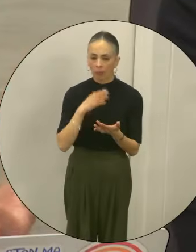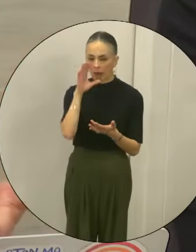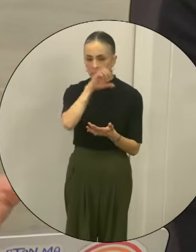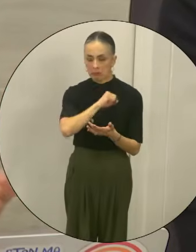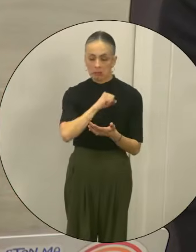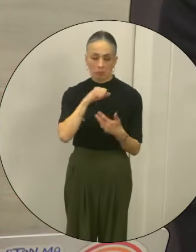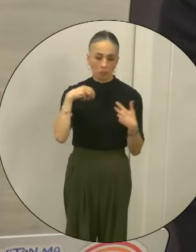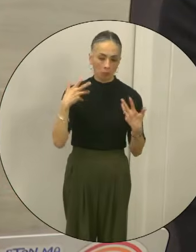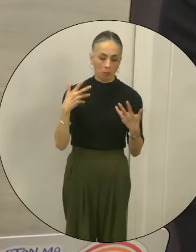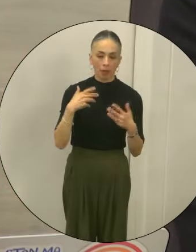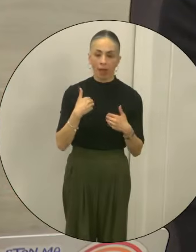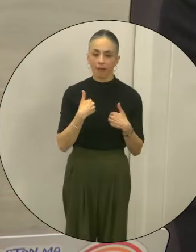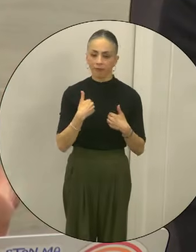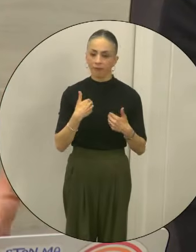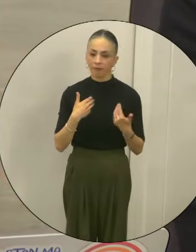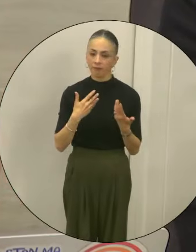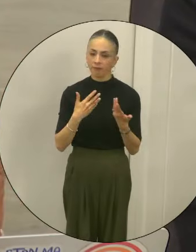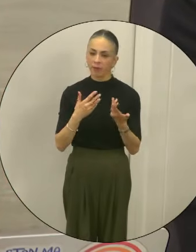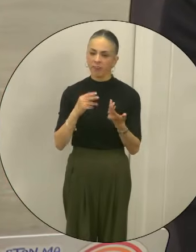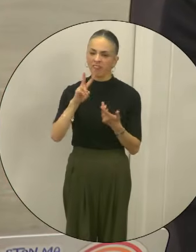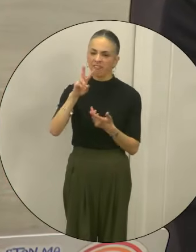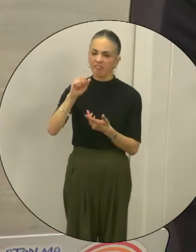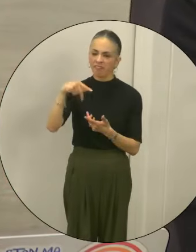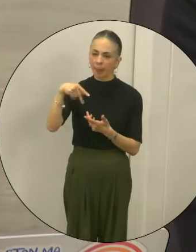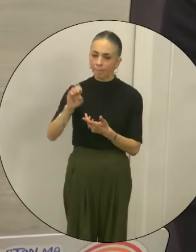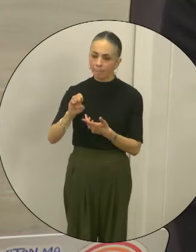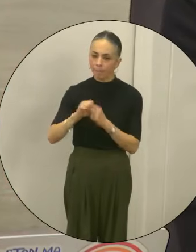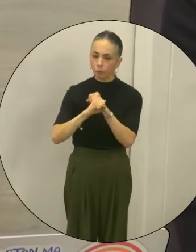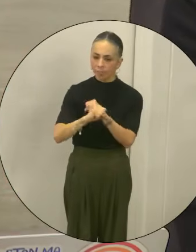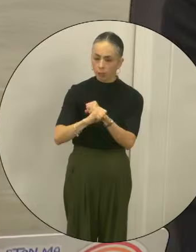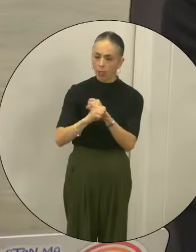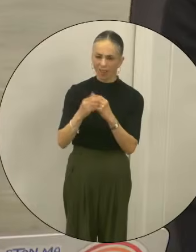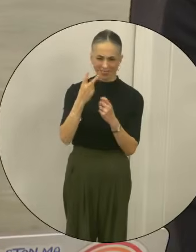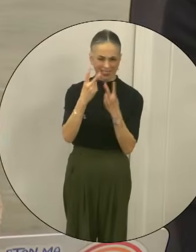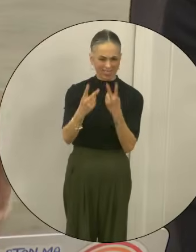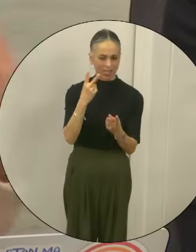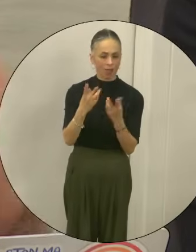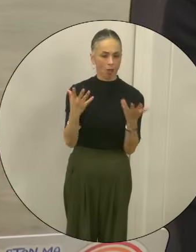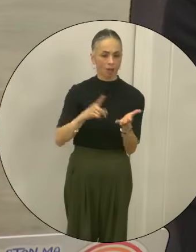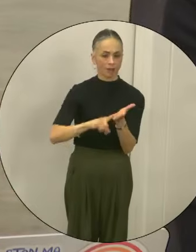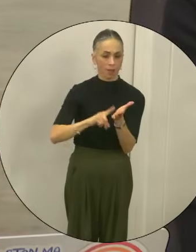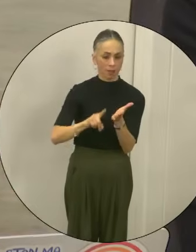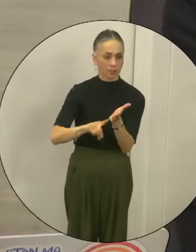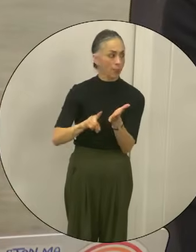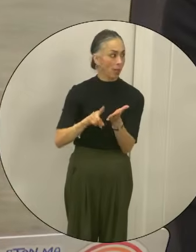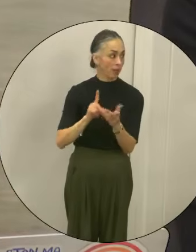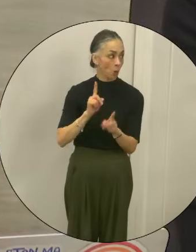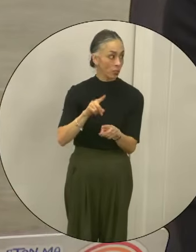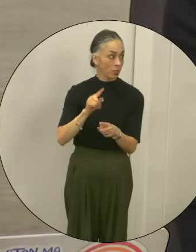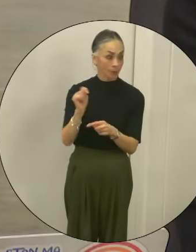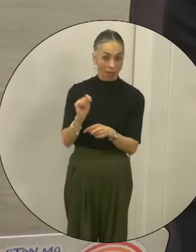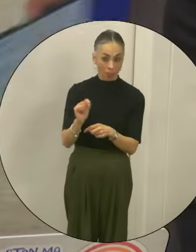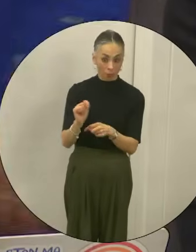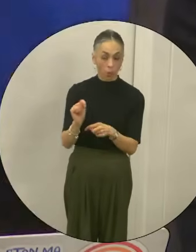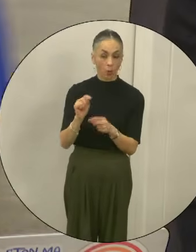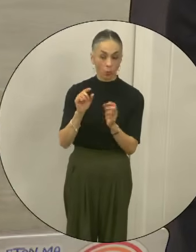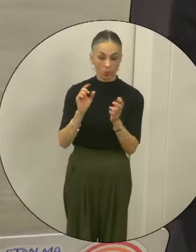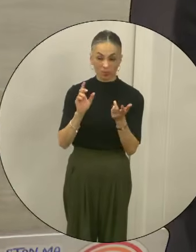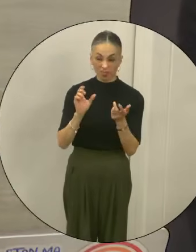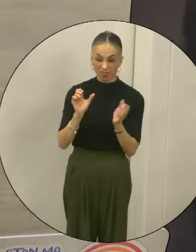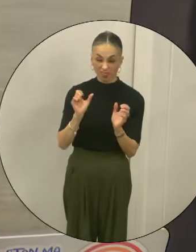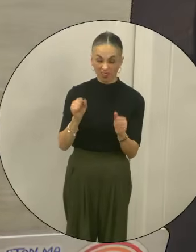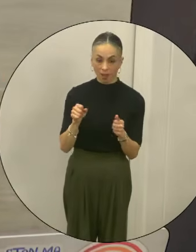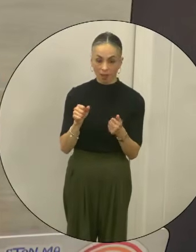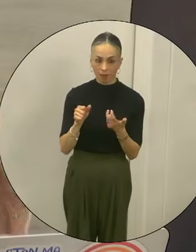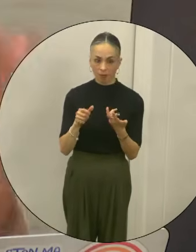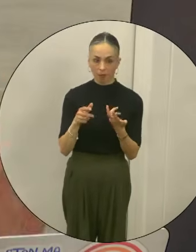recall, have vape detectors. I know I've just seen a lot of studies about how even going to the restroom sometimes can present such anxiety